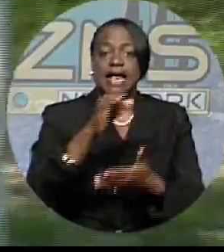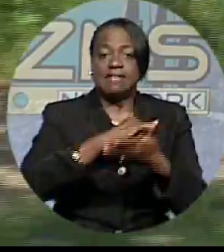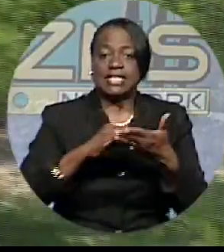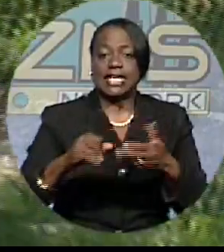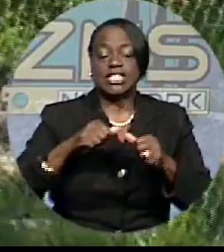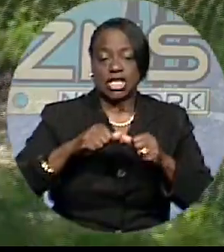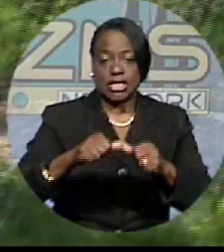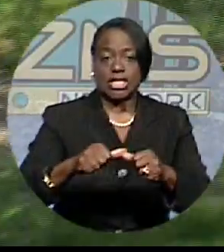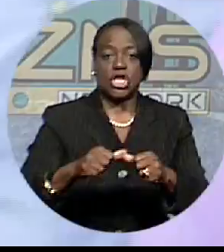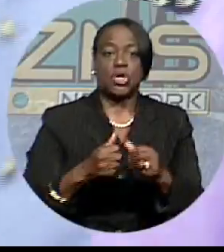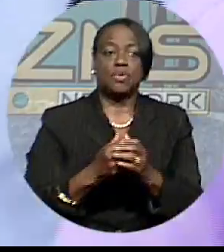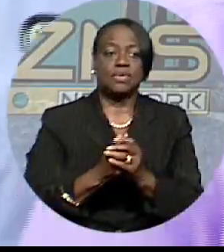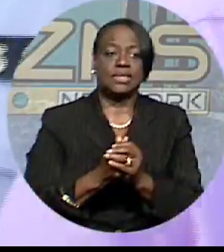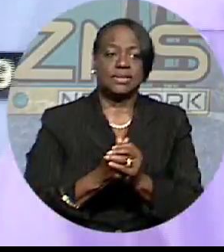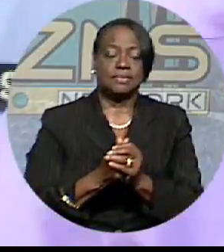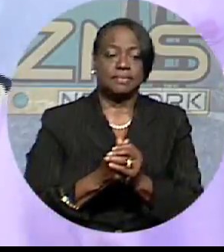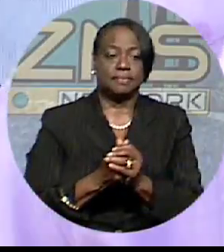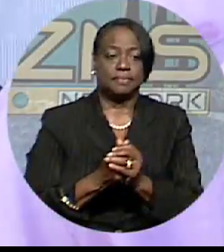are underway.